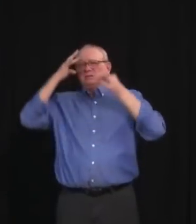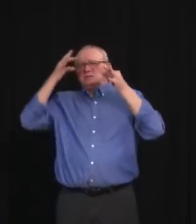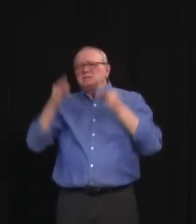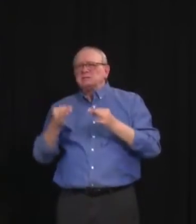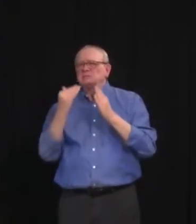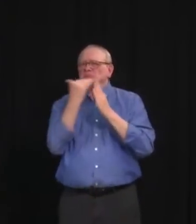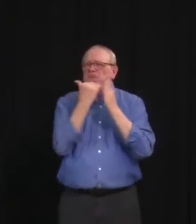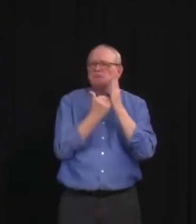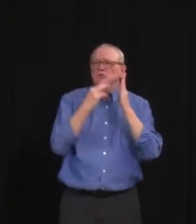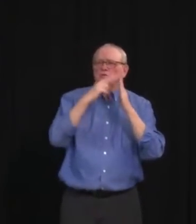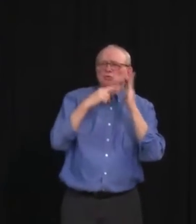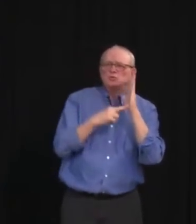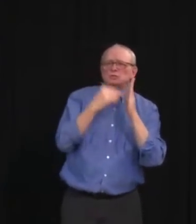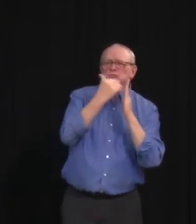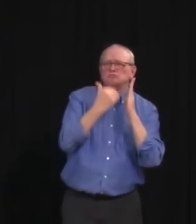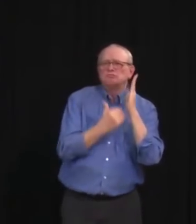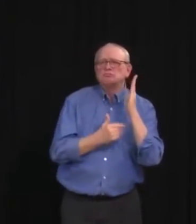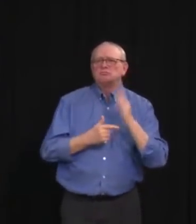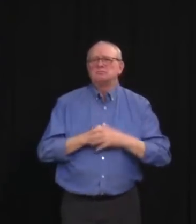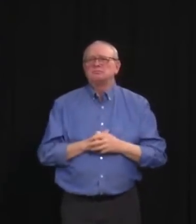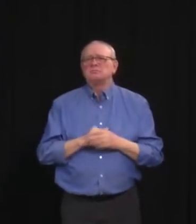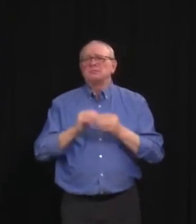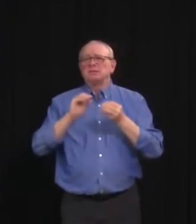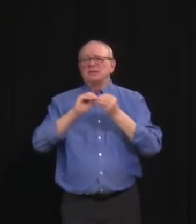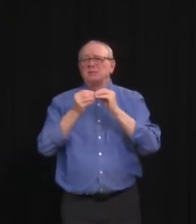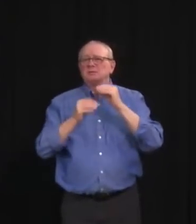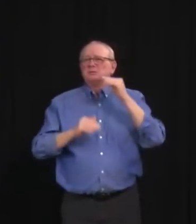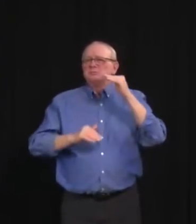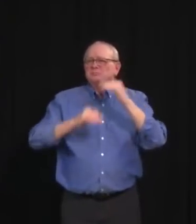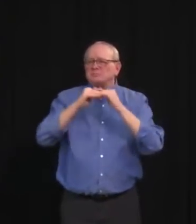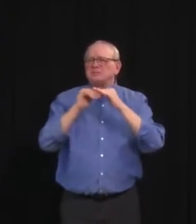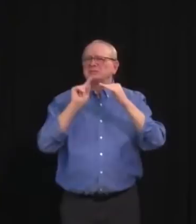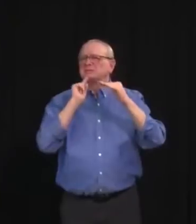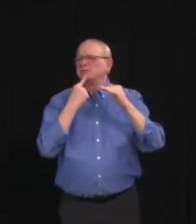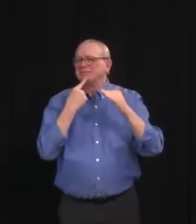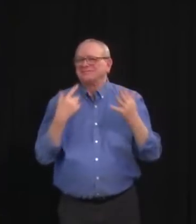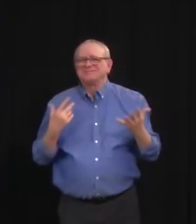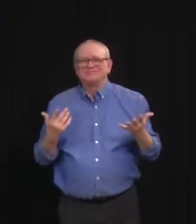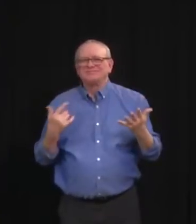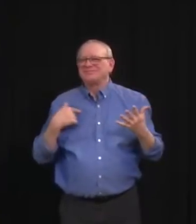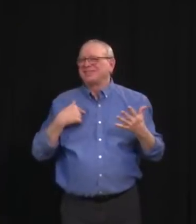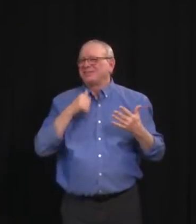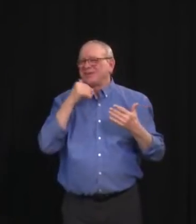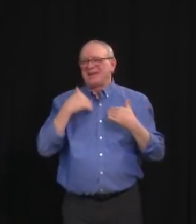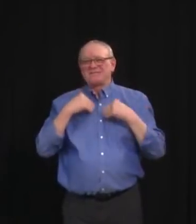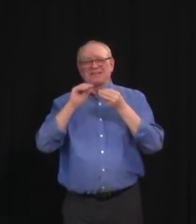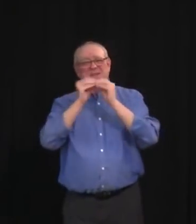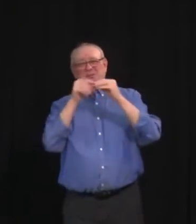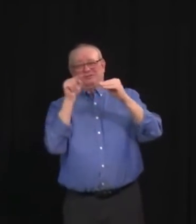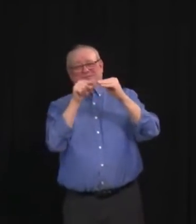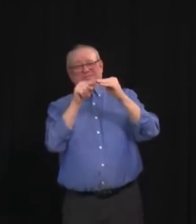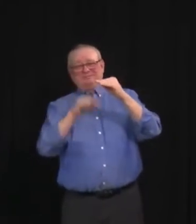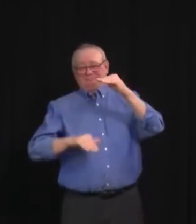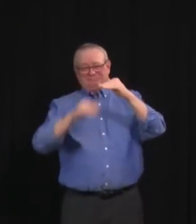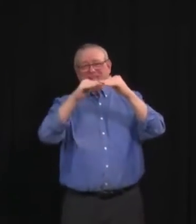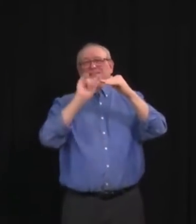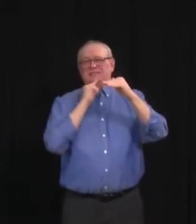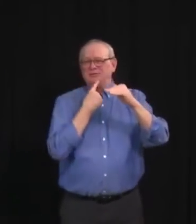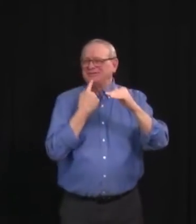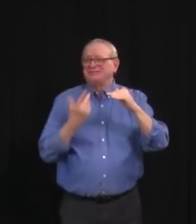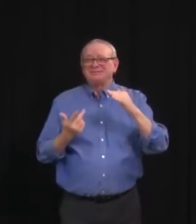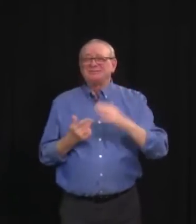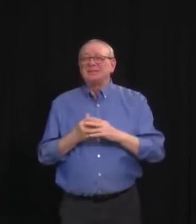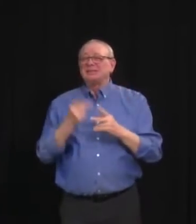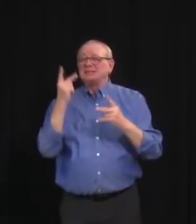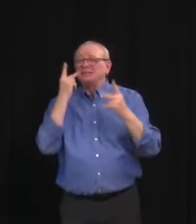are ballpark numbers, usually around sort of 60 to 70% is what's floated, but it is important that we validate those